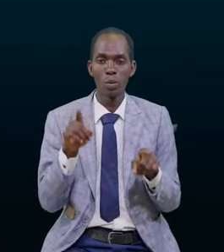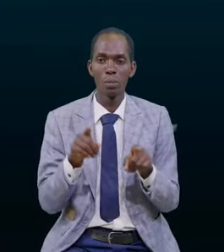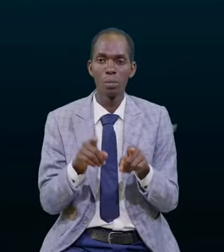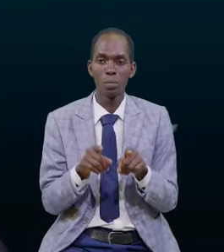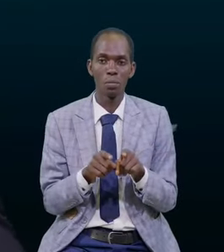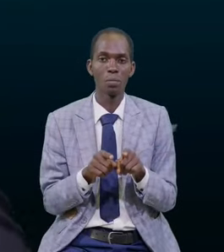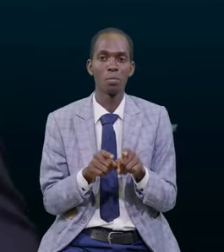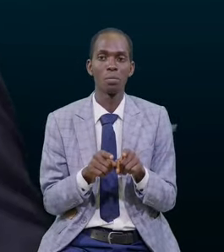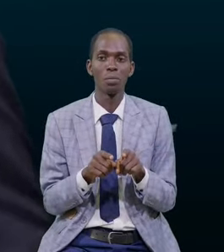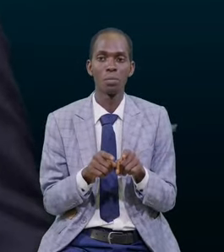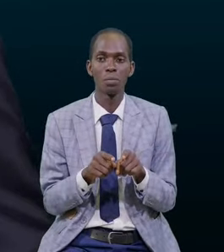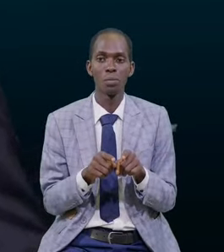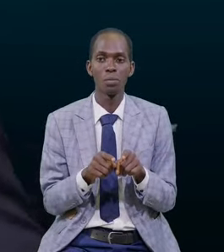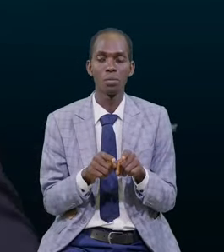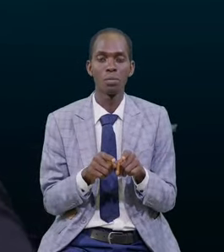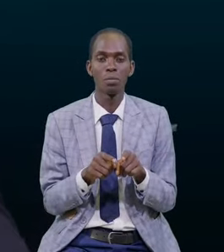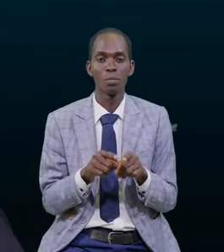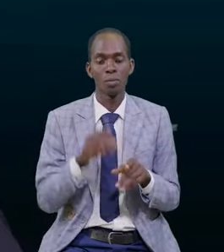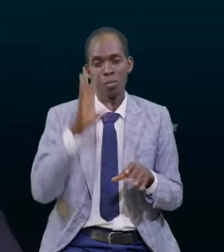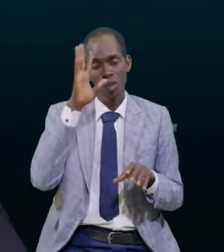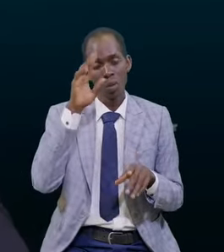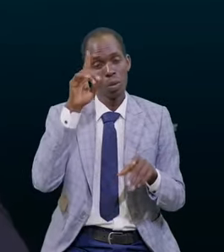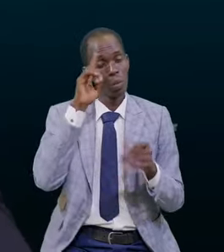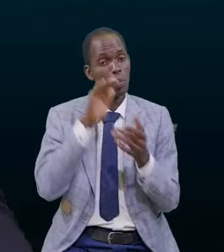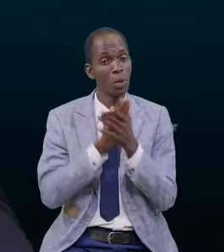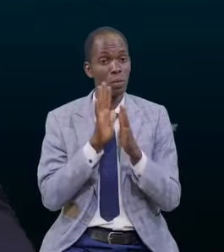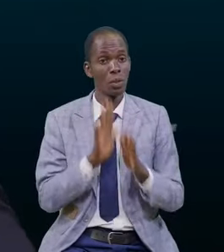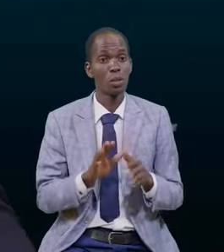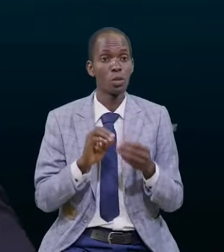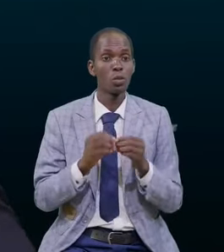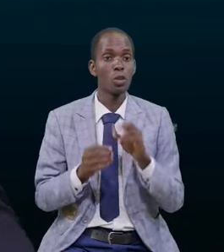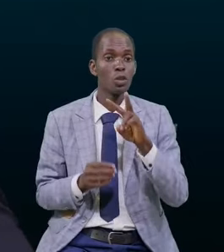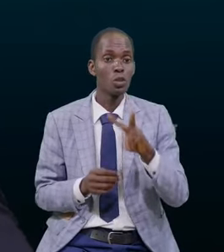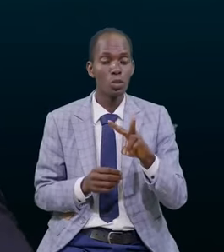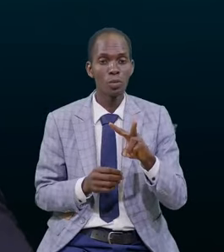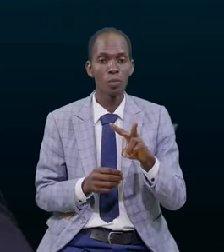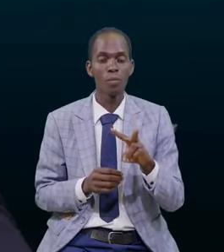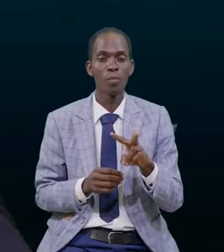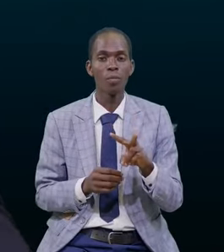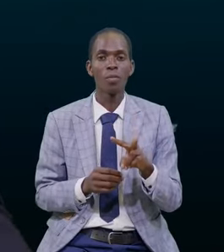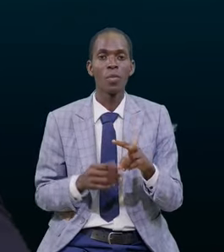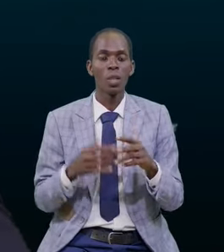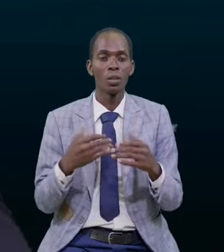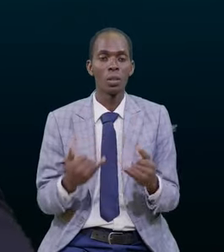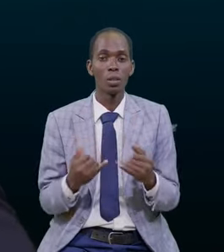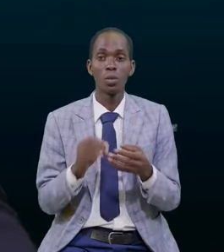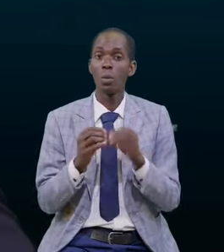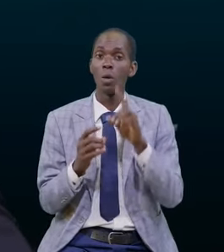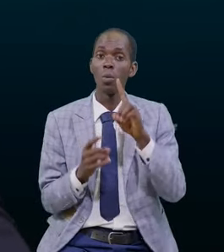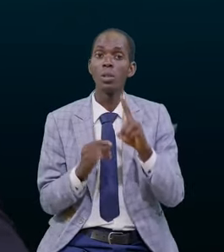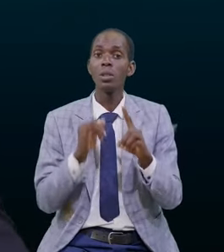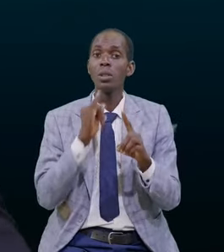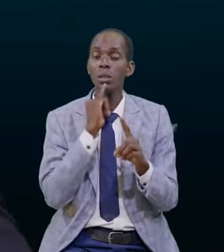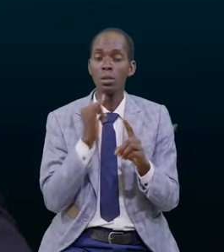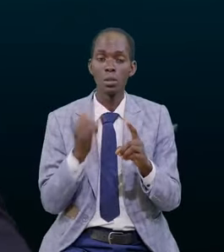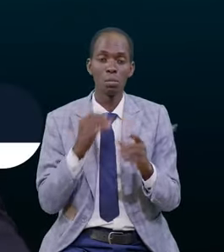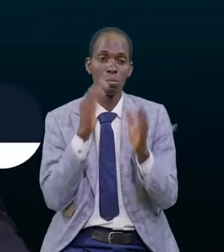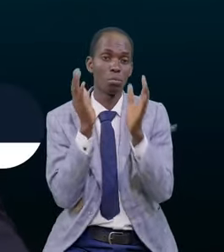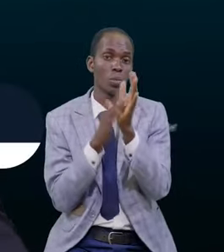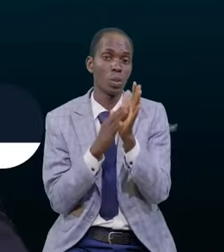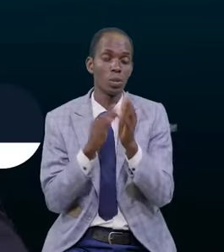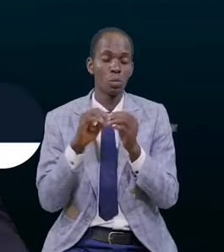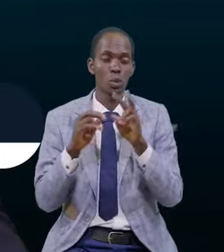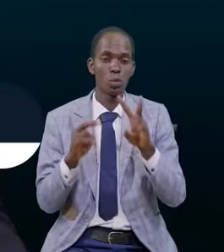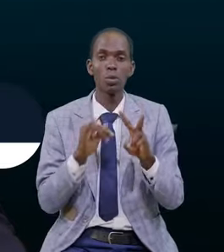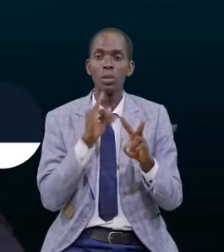Holy Brethren Point number two exaltation of Christ for this point we are going to take the first four